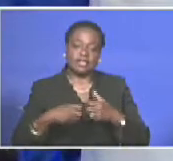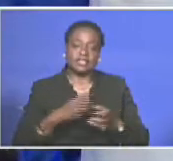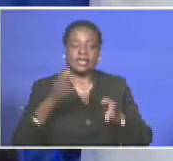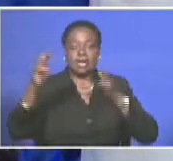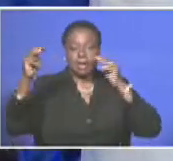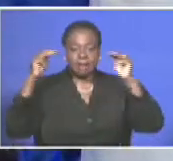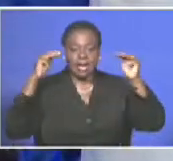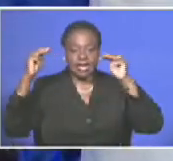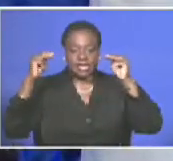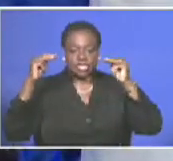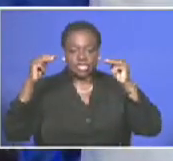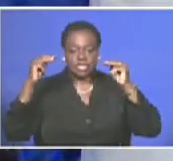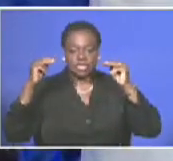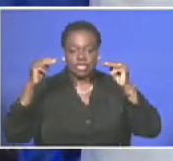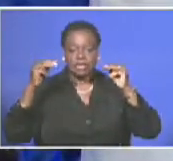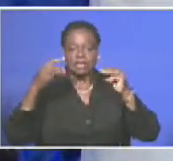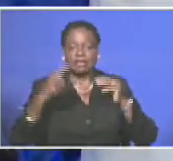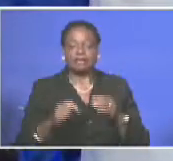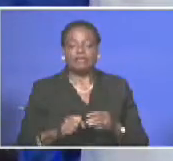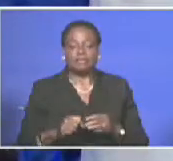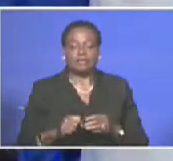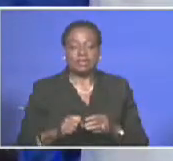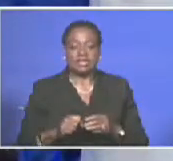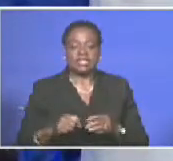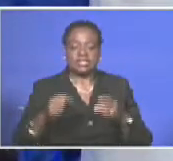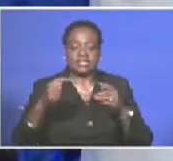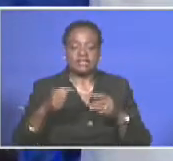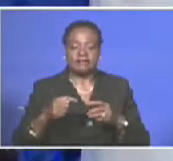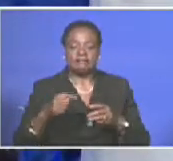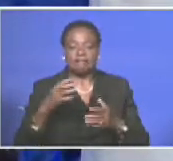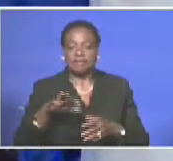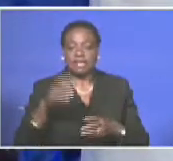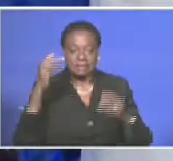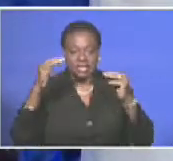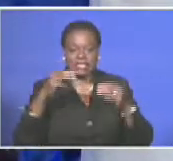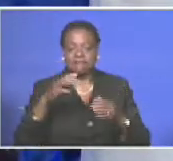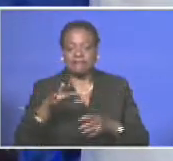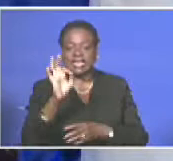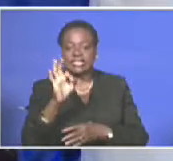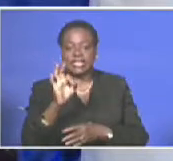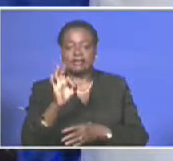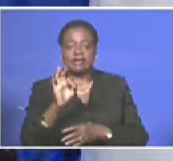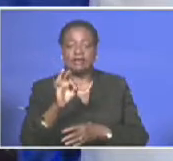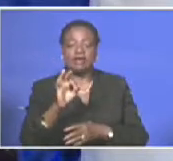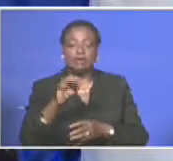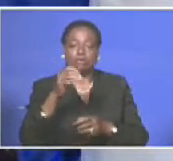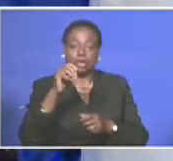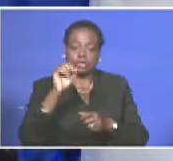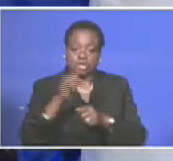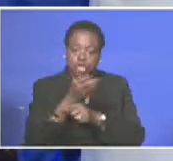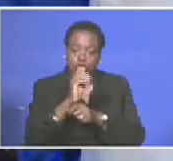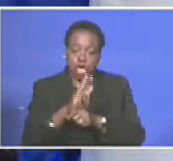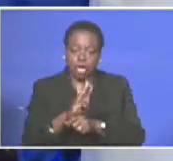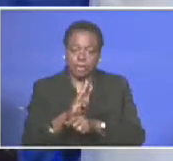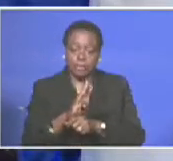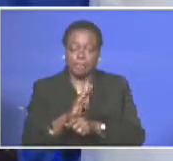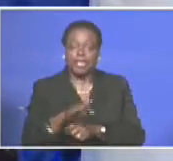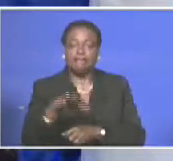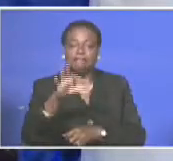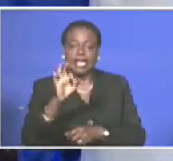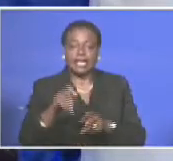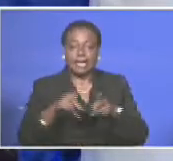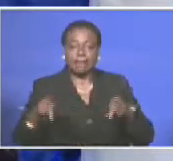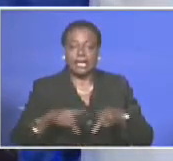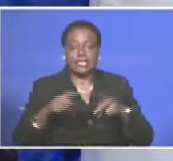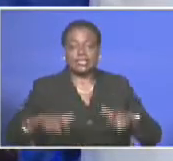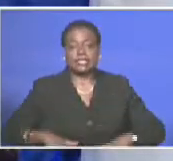for successful reintegration, such as finding and maintaining employment, finding a place to live,